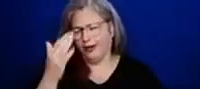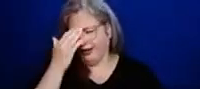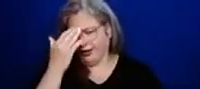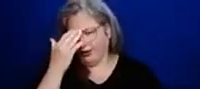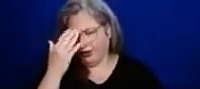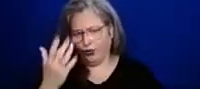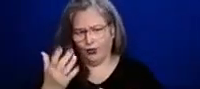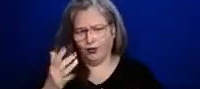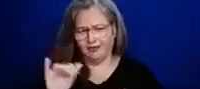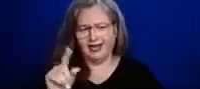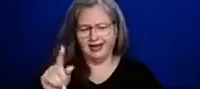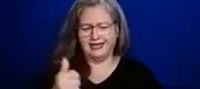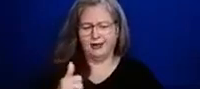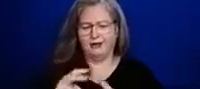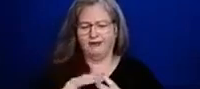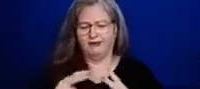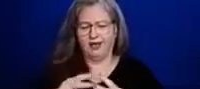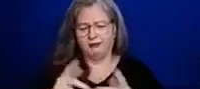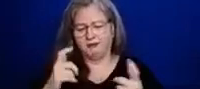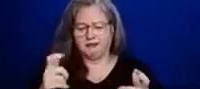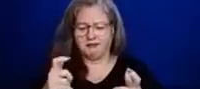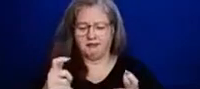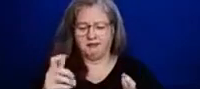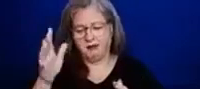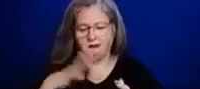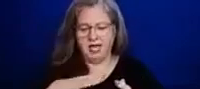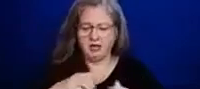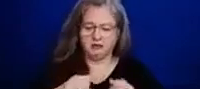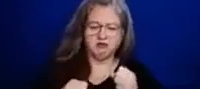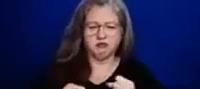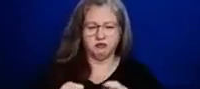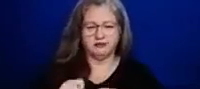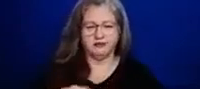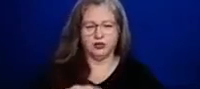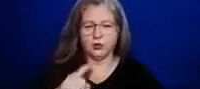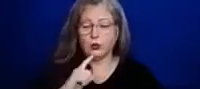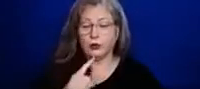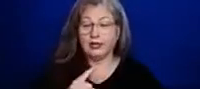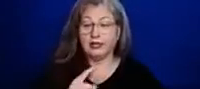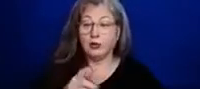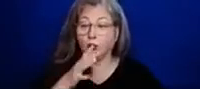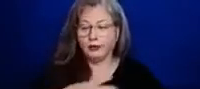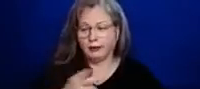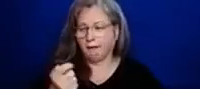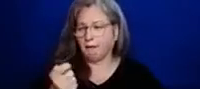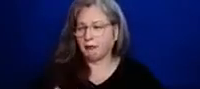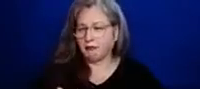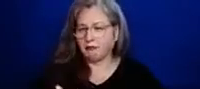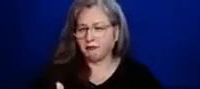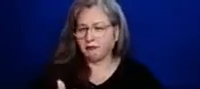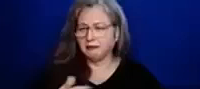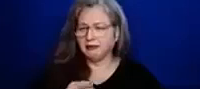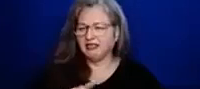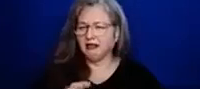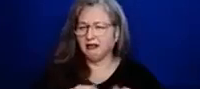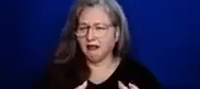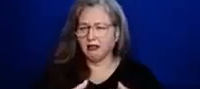it was known that he was very much starting. We were few women in the workshop, yes. But